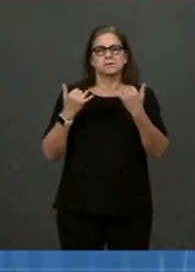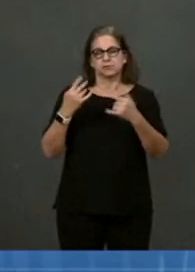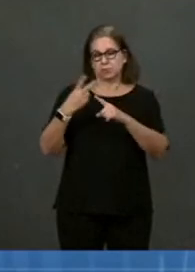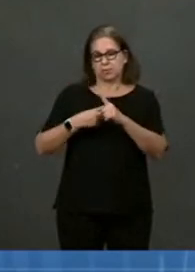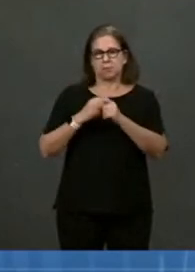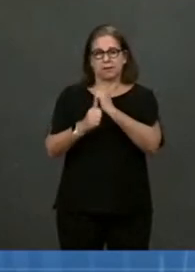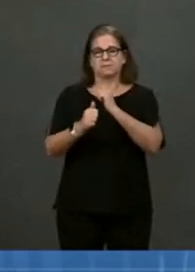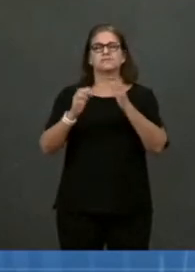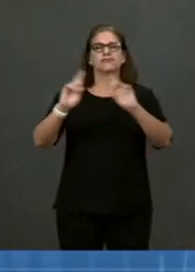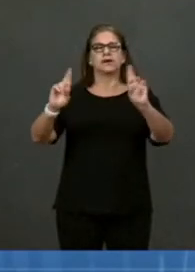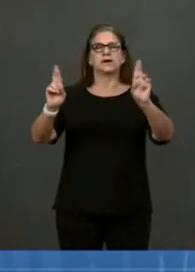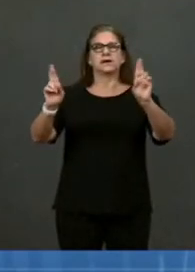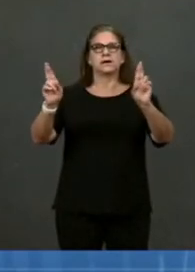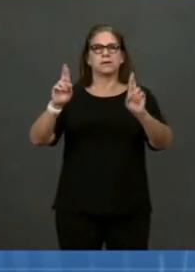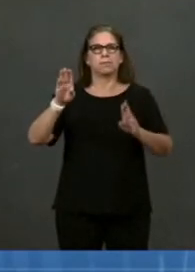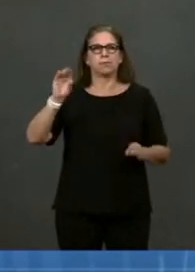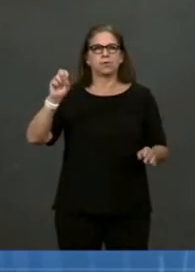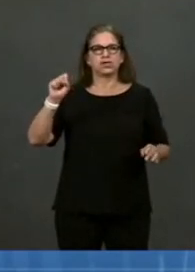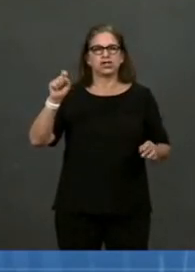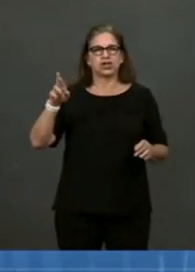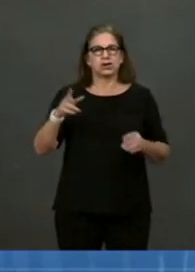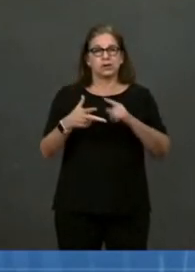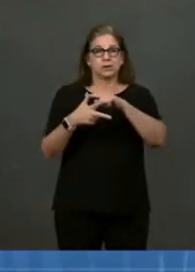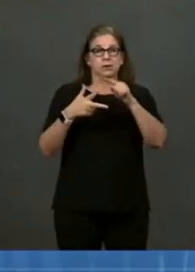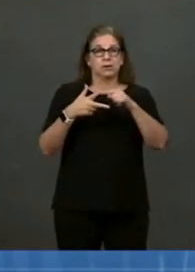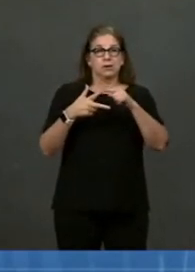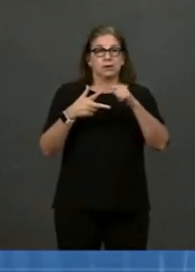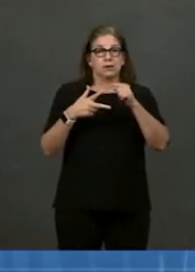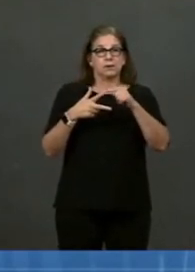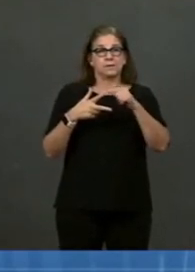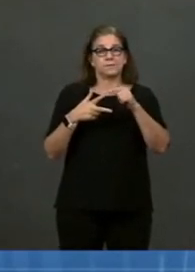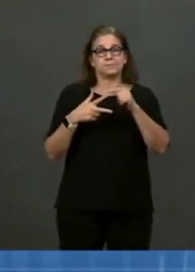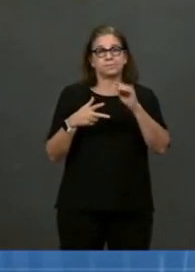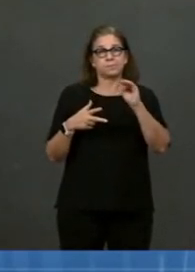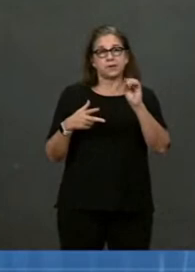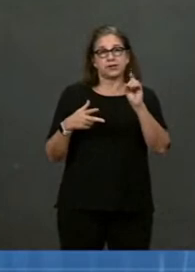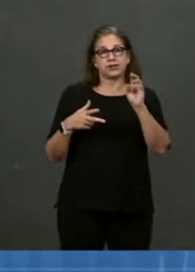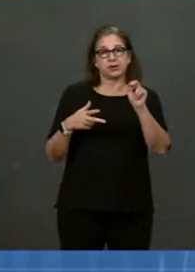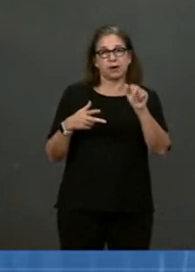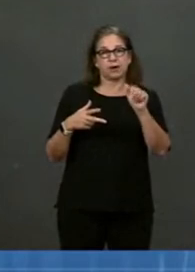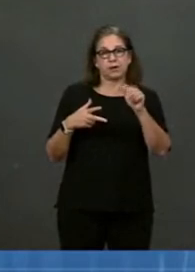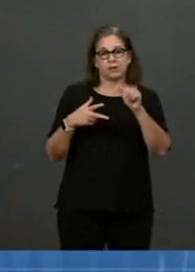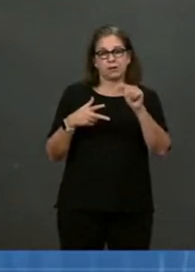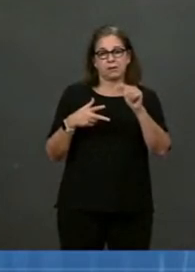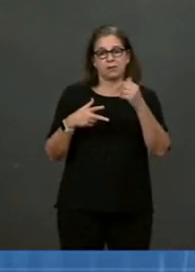Moderna, if your dose was more than 6 months ago, you're eligible if you're over the age of